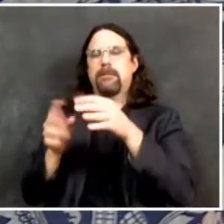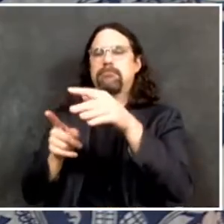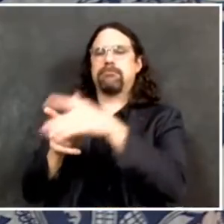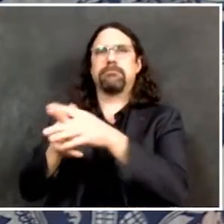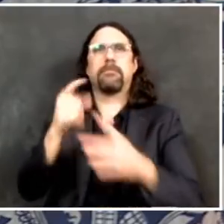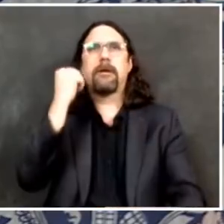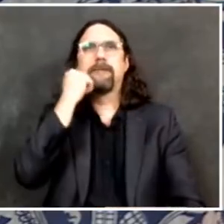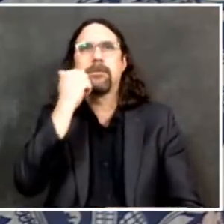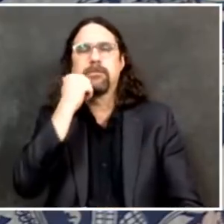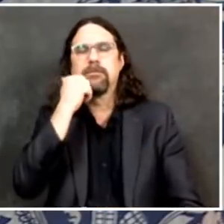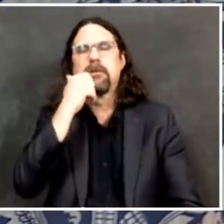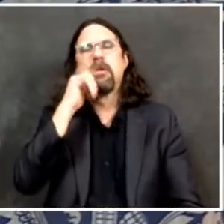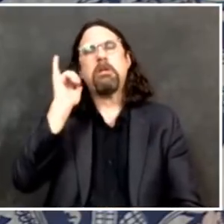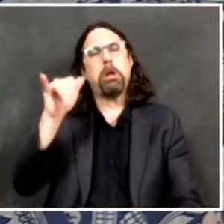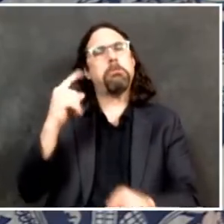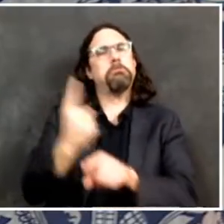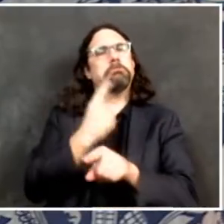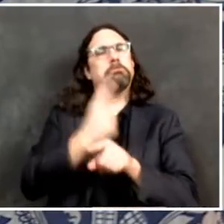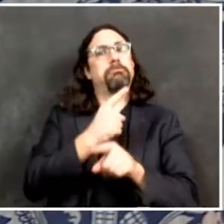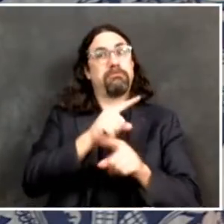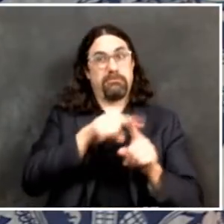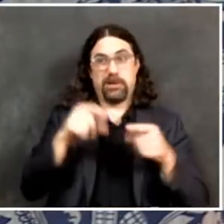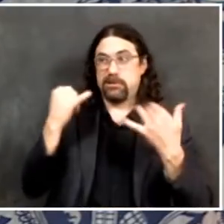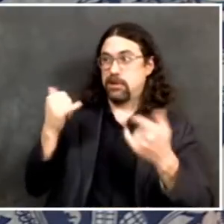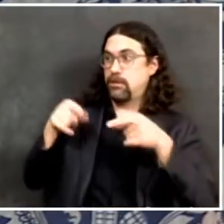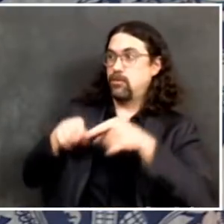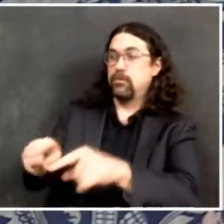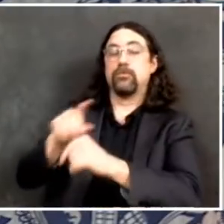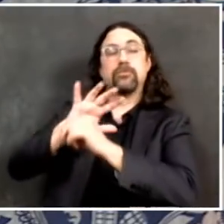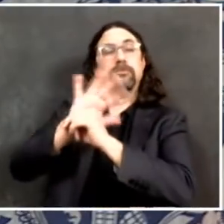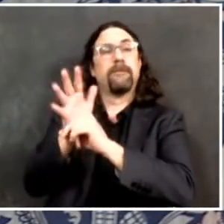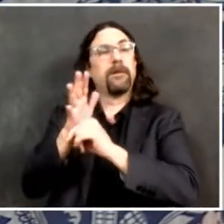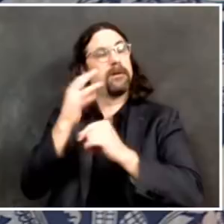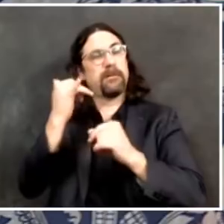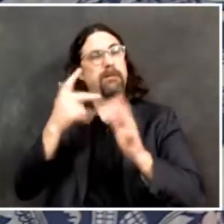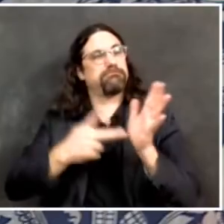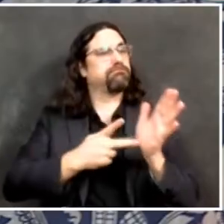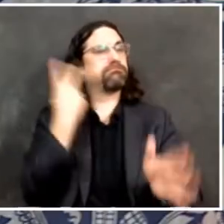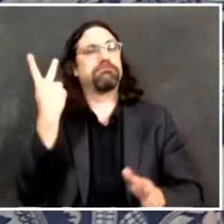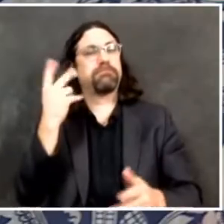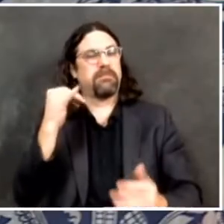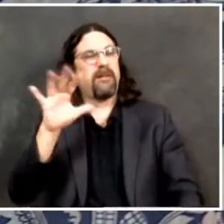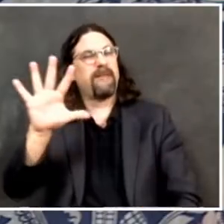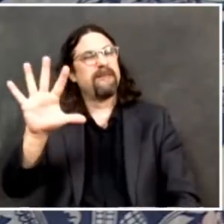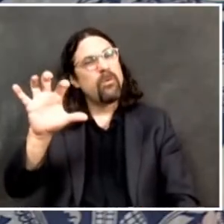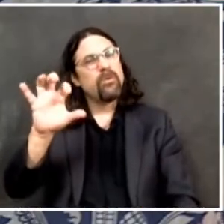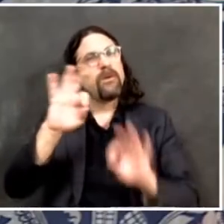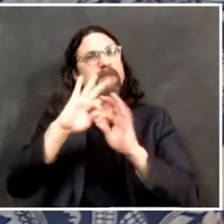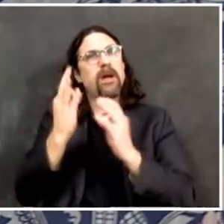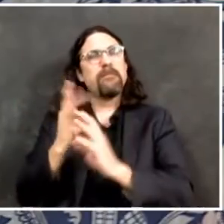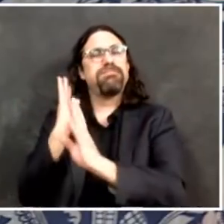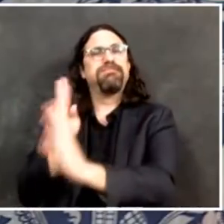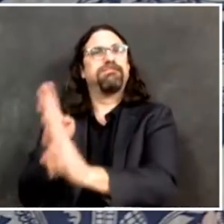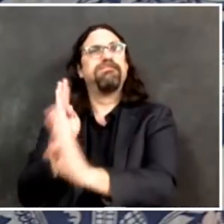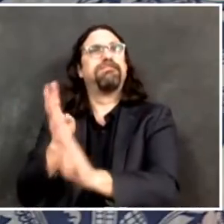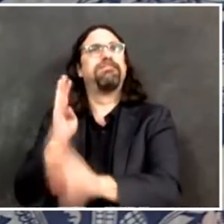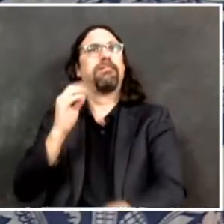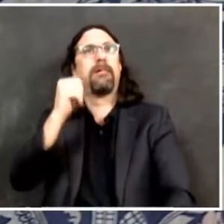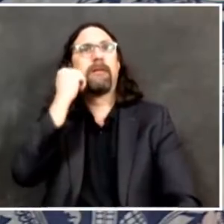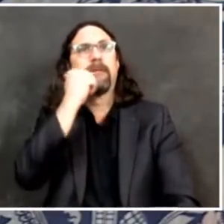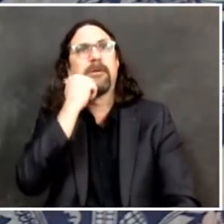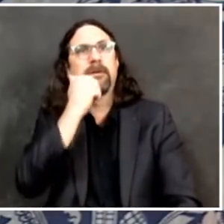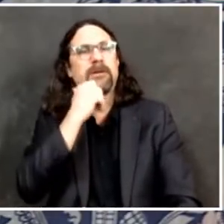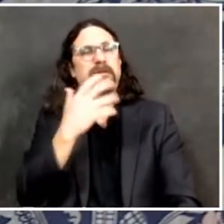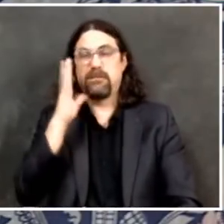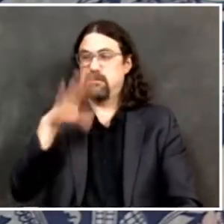just the beginning, because when we look at this coronavirus crisis, we understand we're trying to make sense